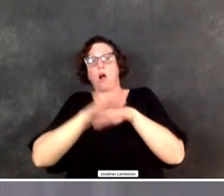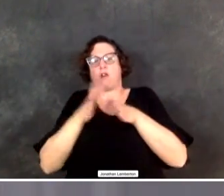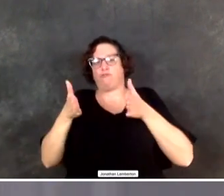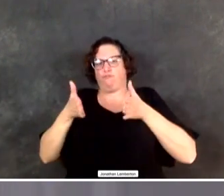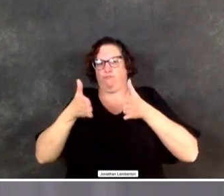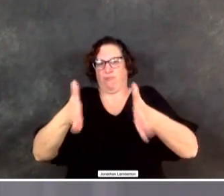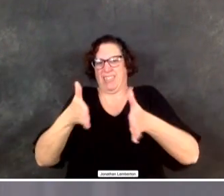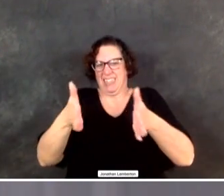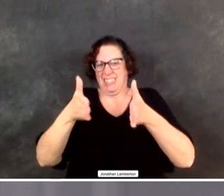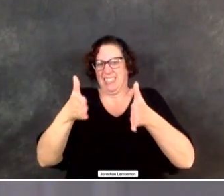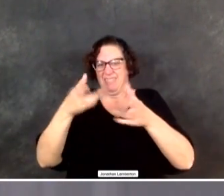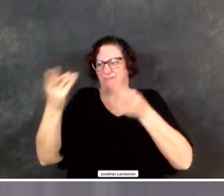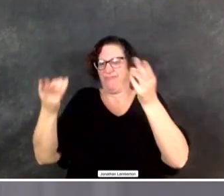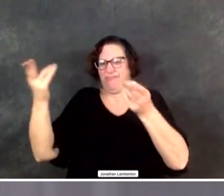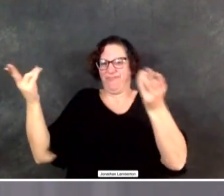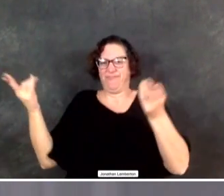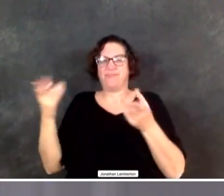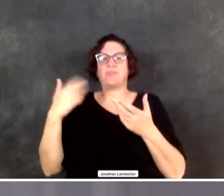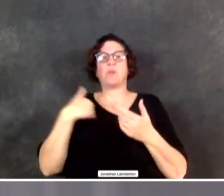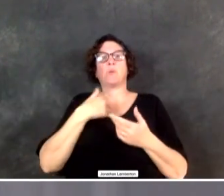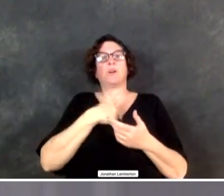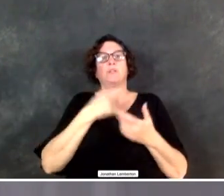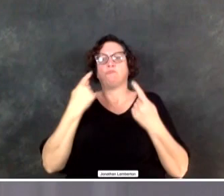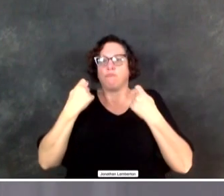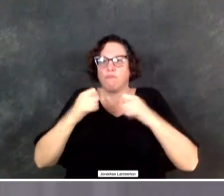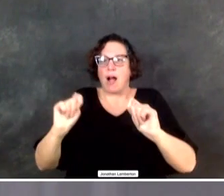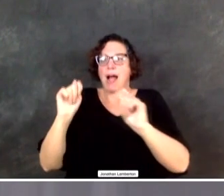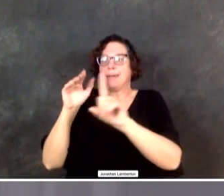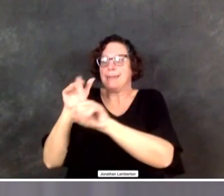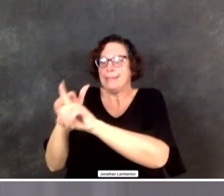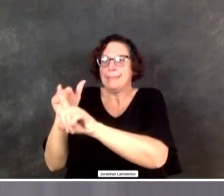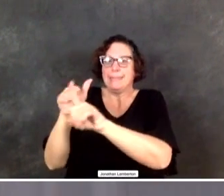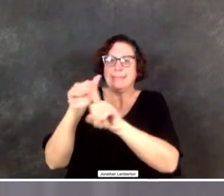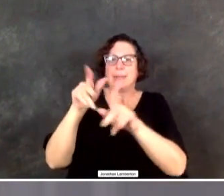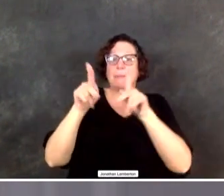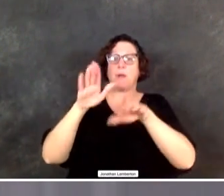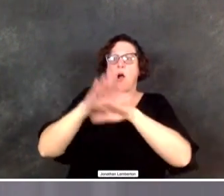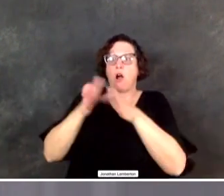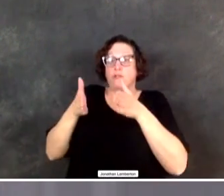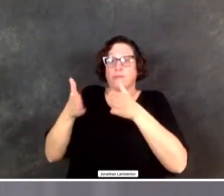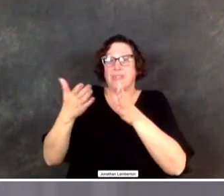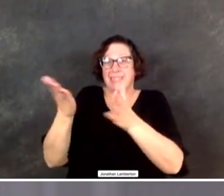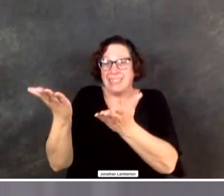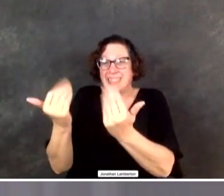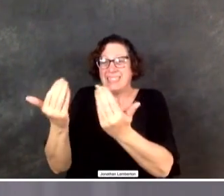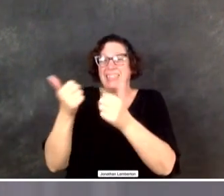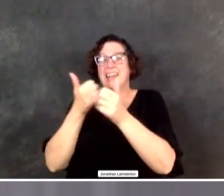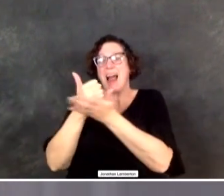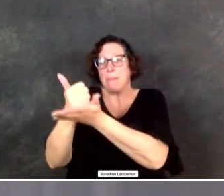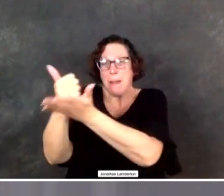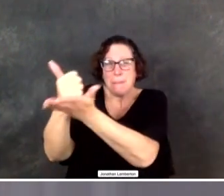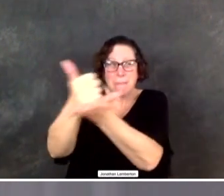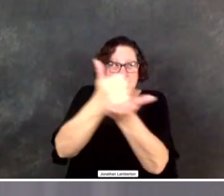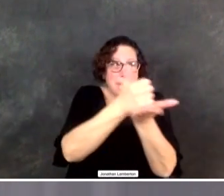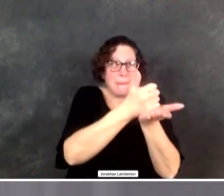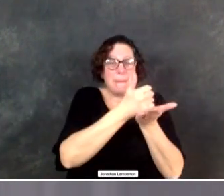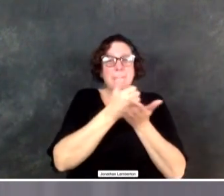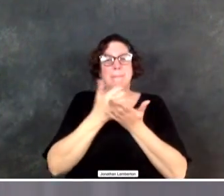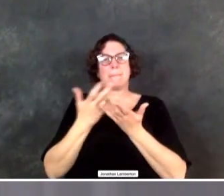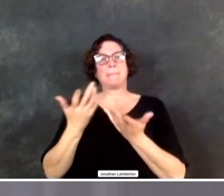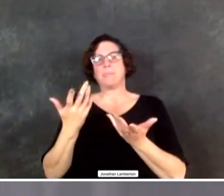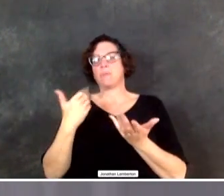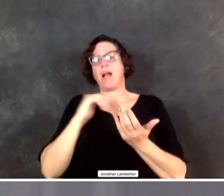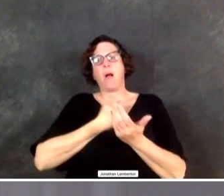outreach encounters on the streets since the middle of March. And our outreach teams and our frontline staff have really been doing a tremendous job in this effort